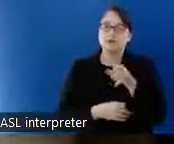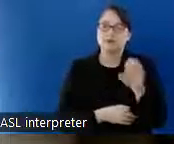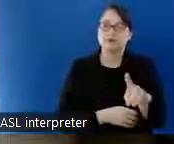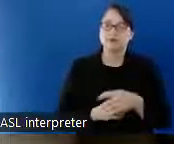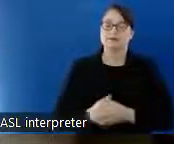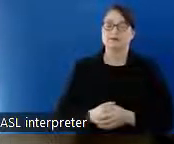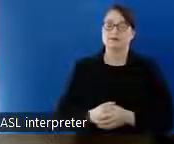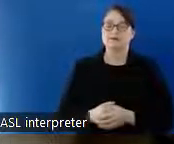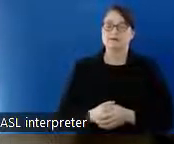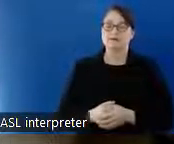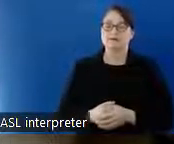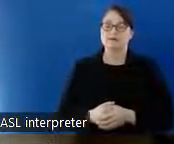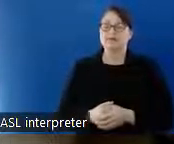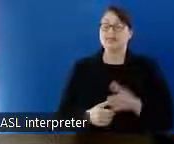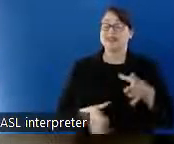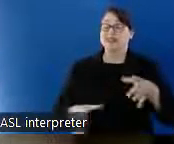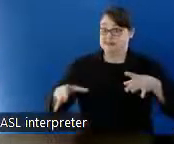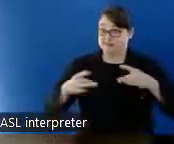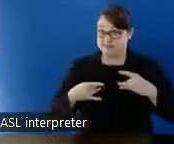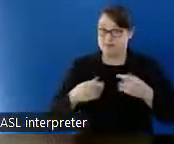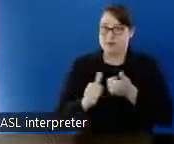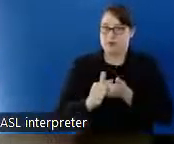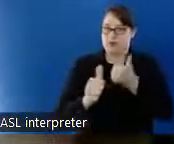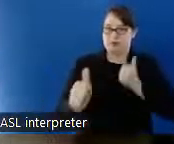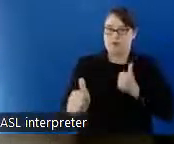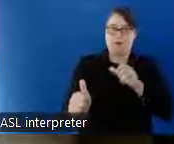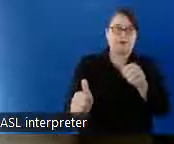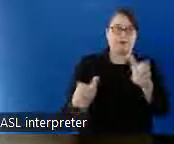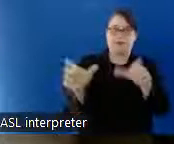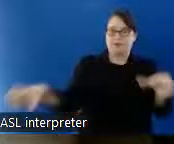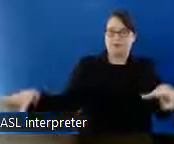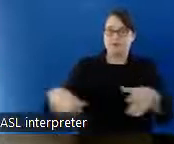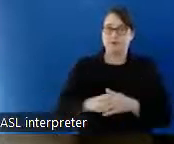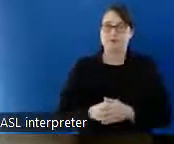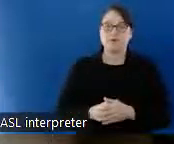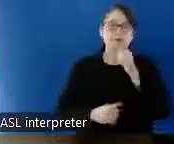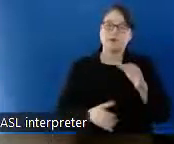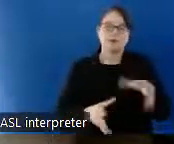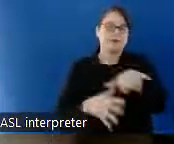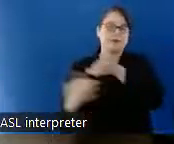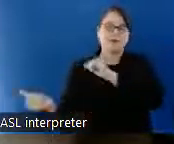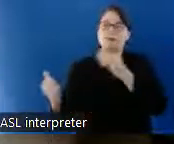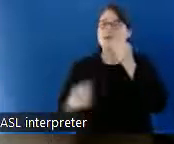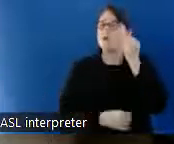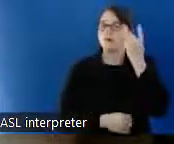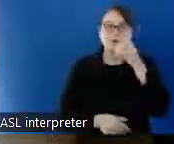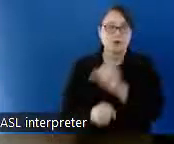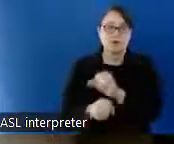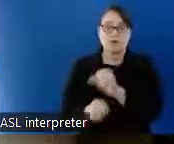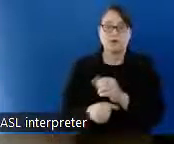with others. We being CDC, recommend not leaving your home for work and to telework if